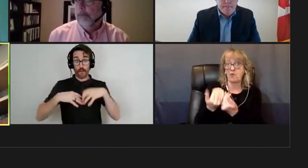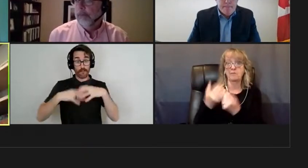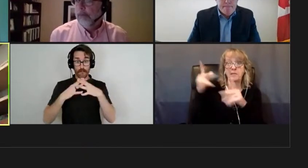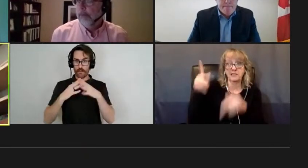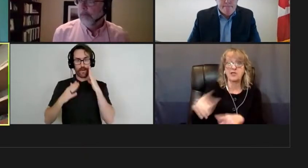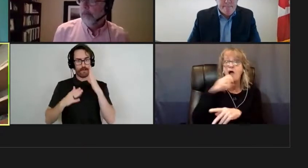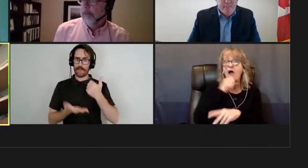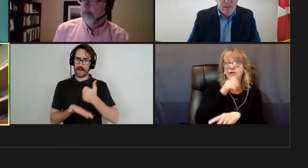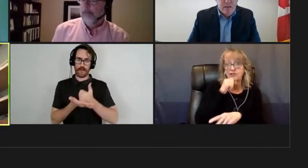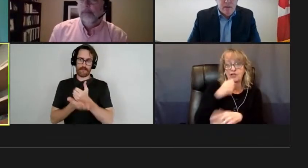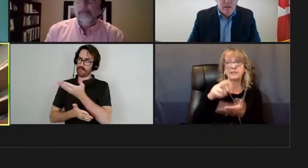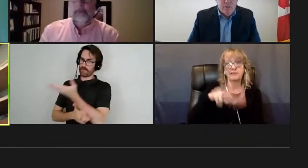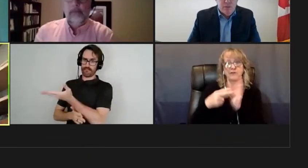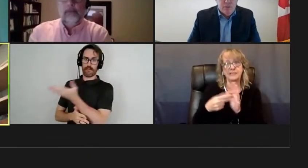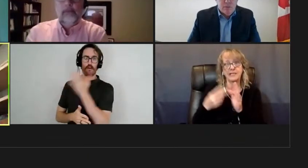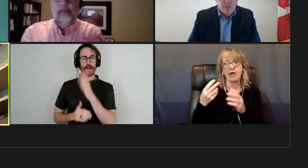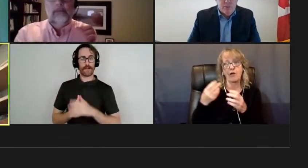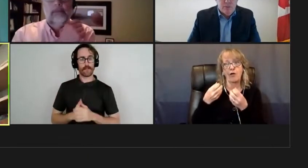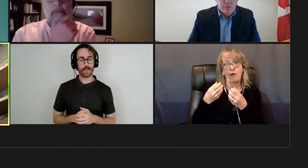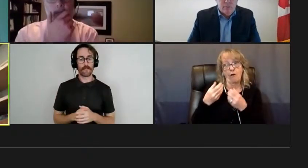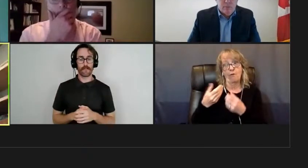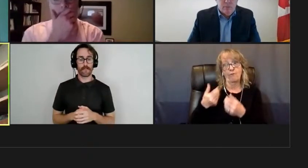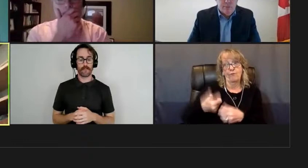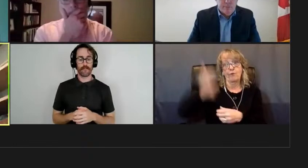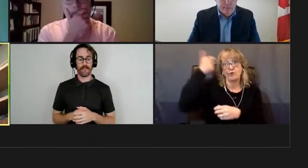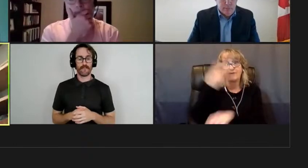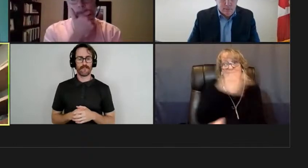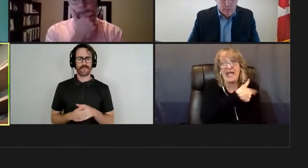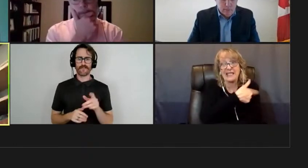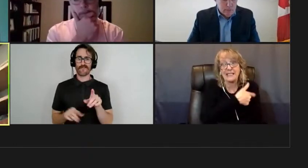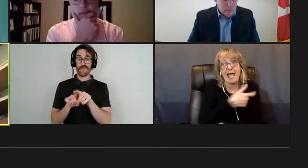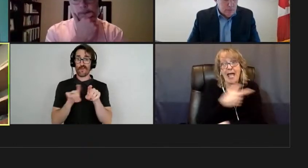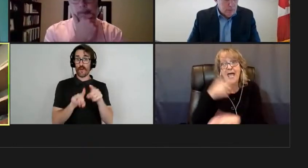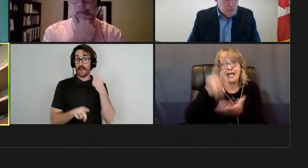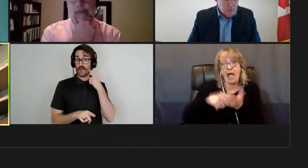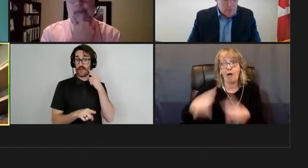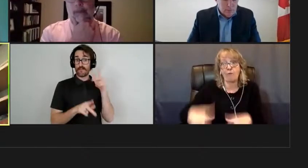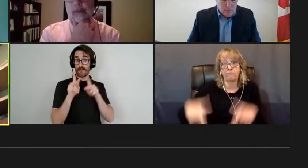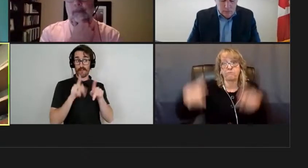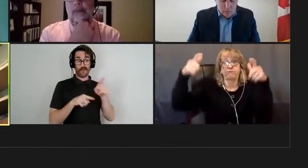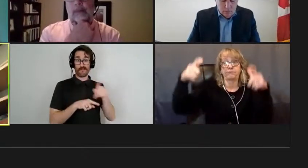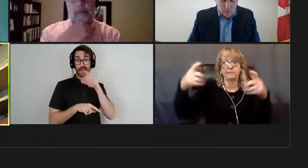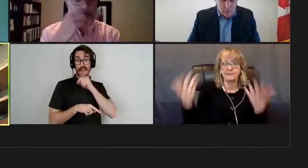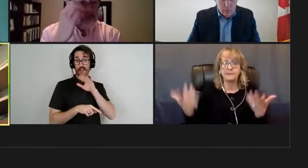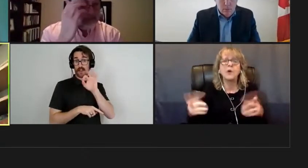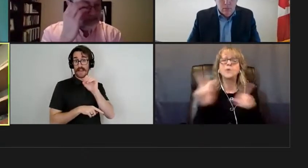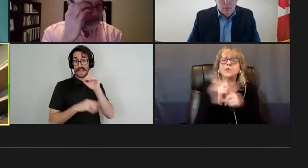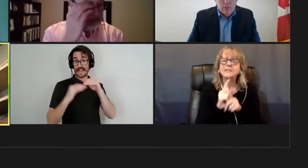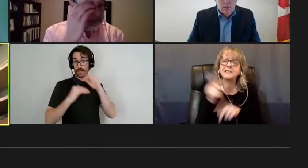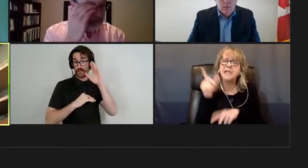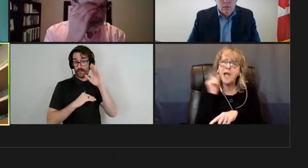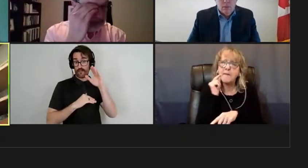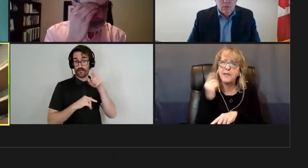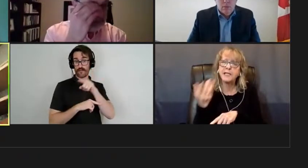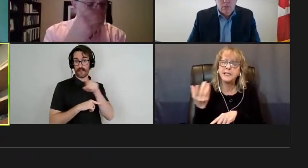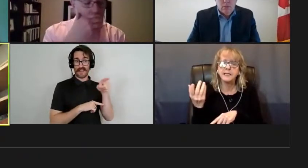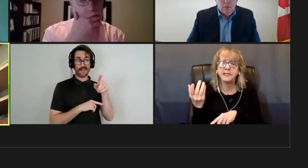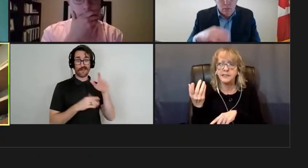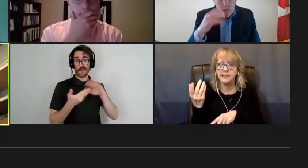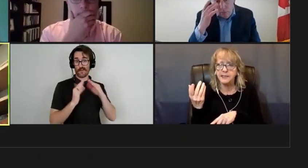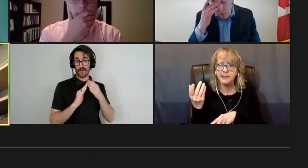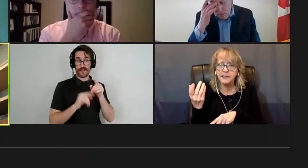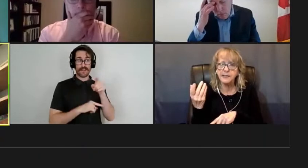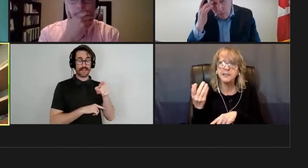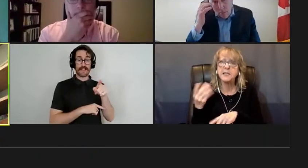That's very helpful. I did hear back from people in the over 90 vaccine community that they didn't get